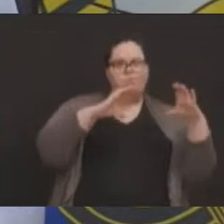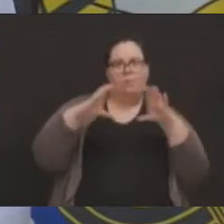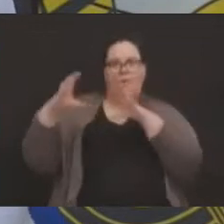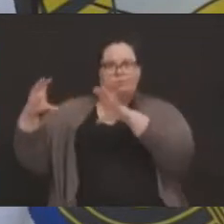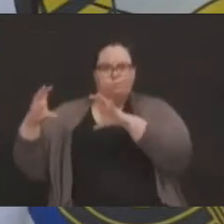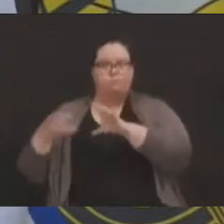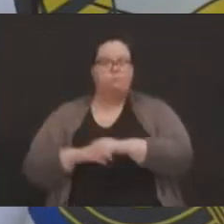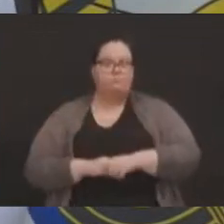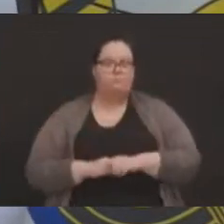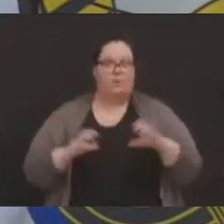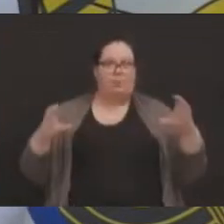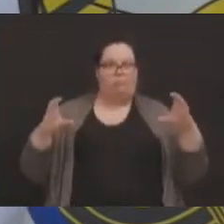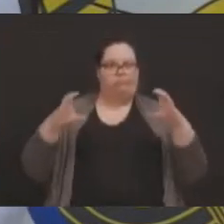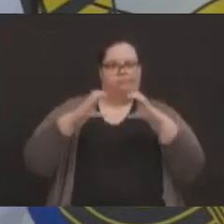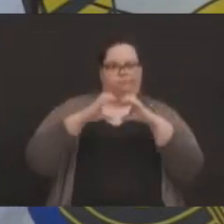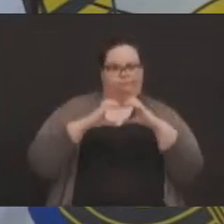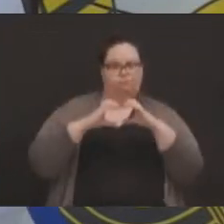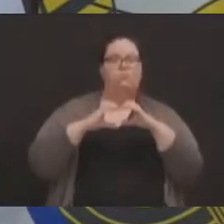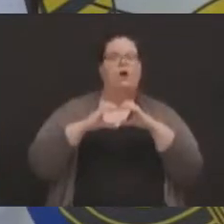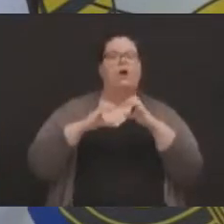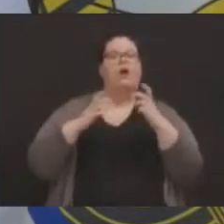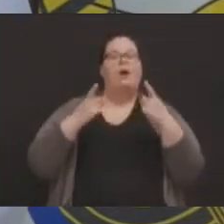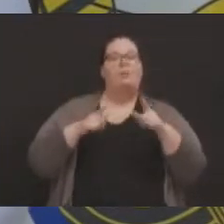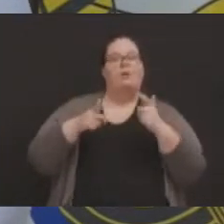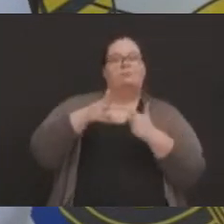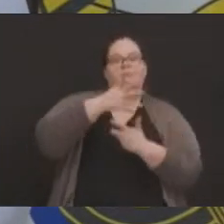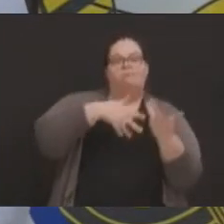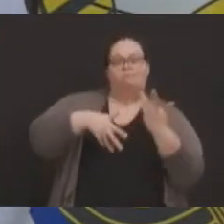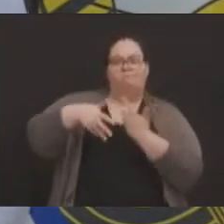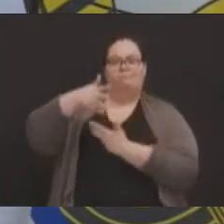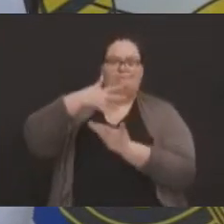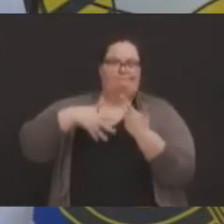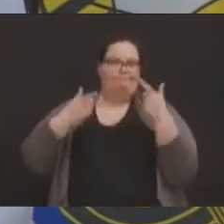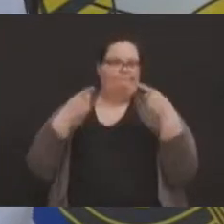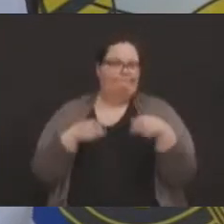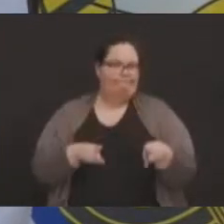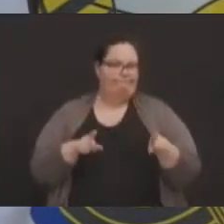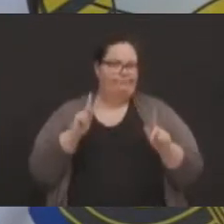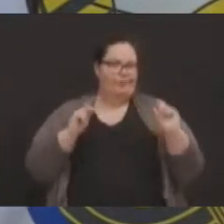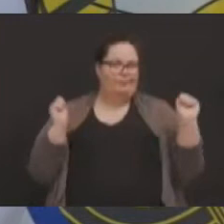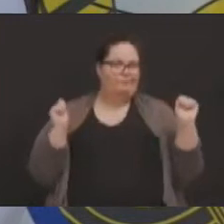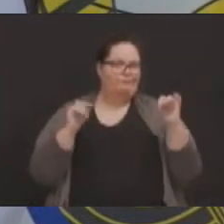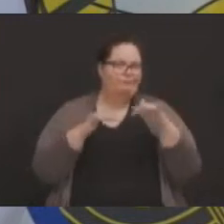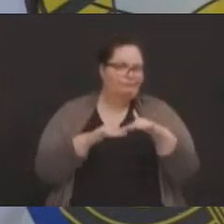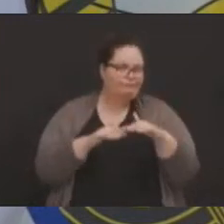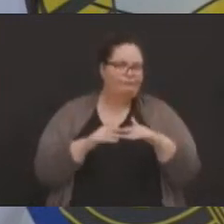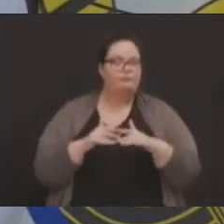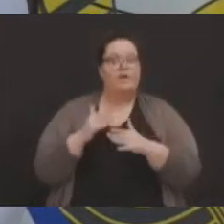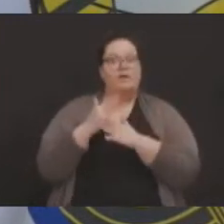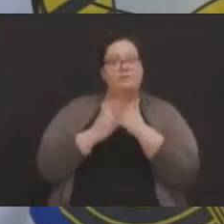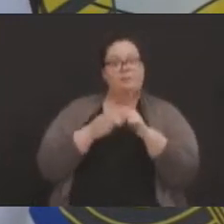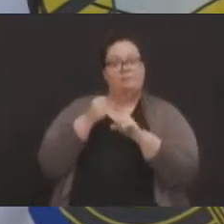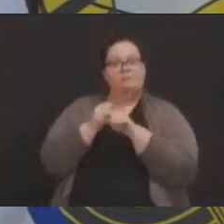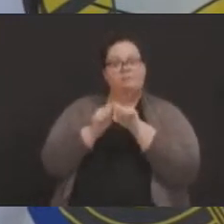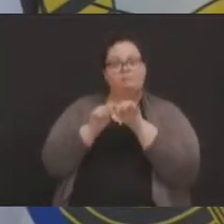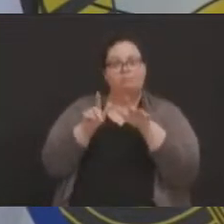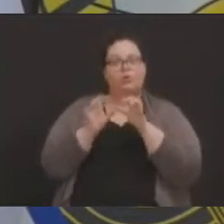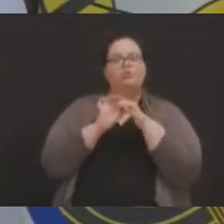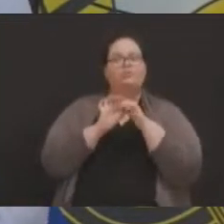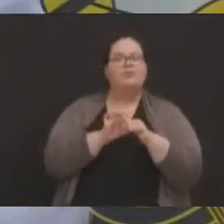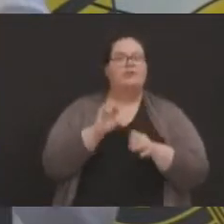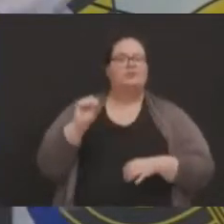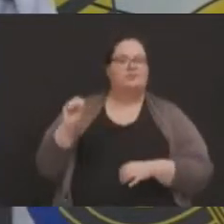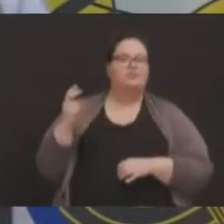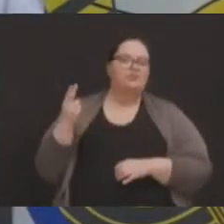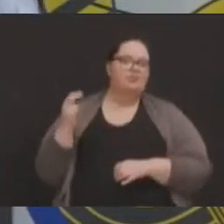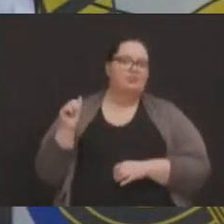to the Shannock's long-term care facility. And I was asked the other day about the index case, and in terms of the transmission